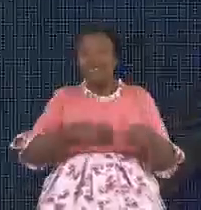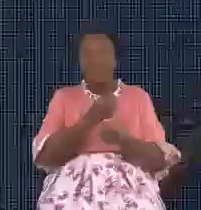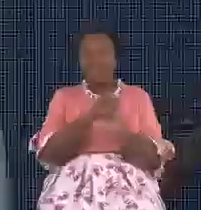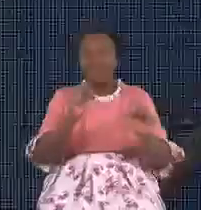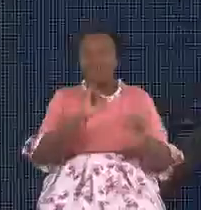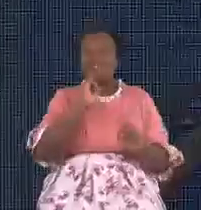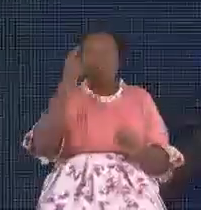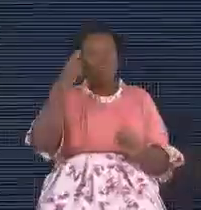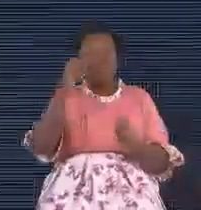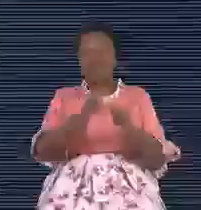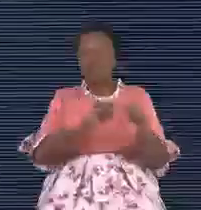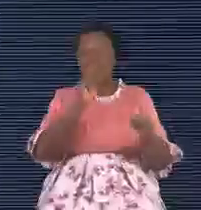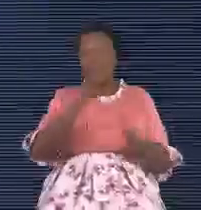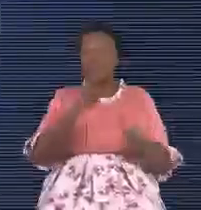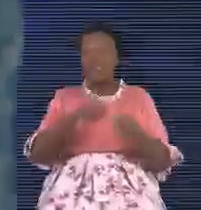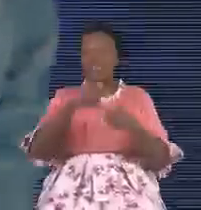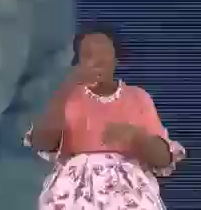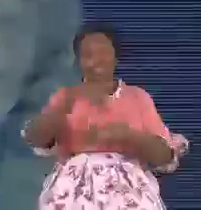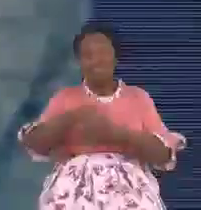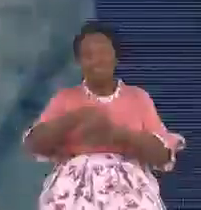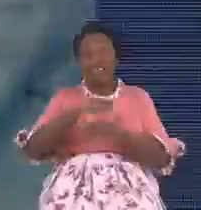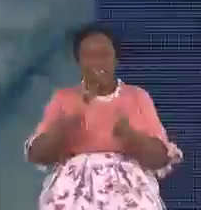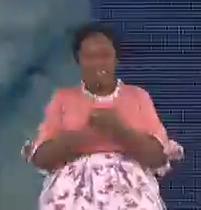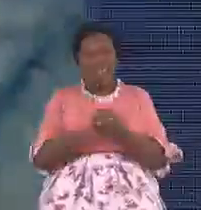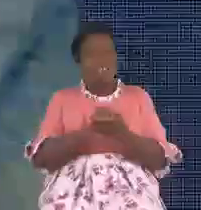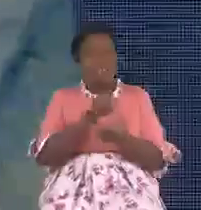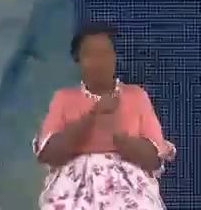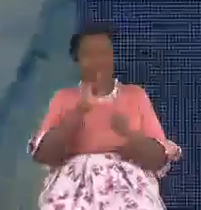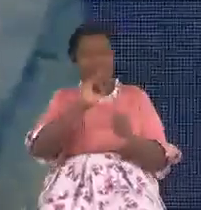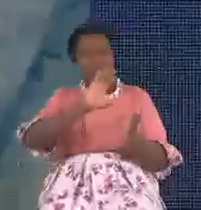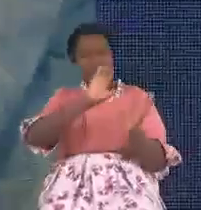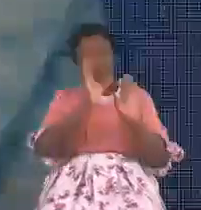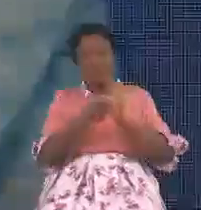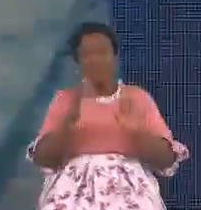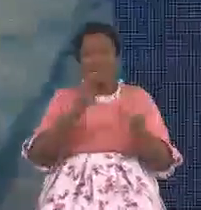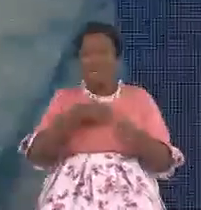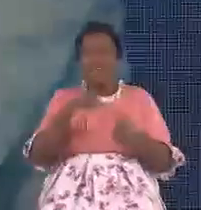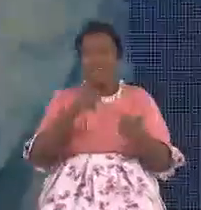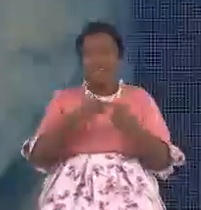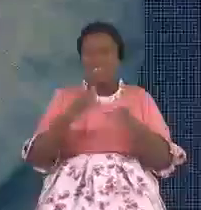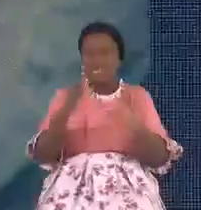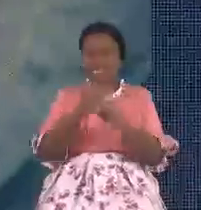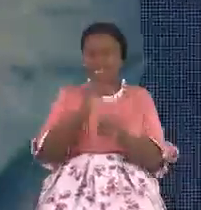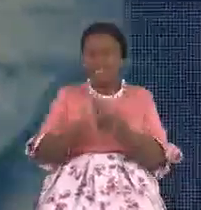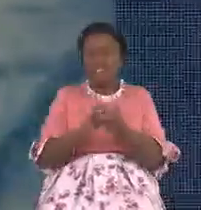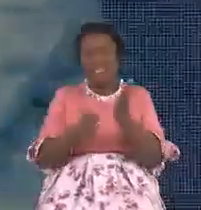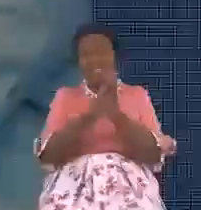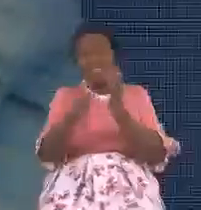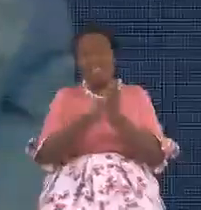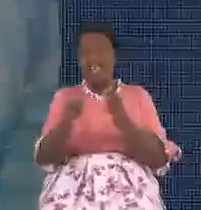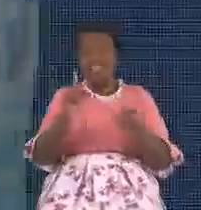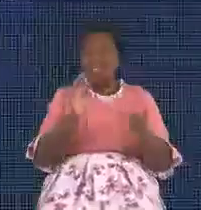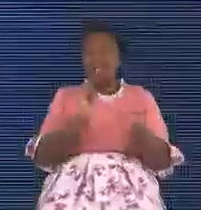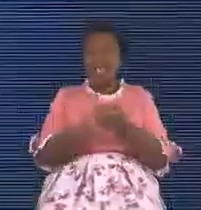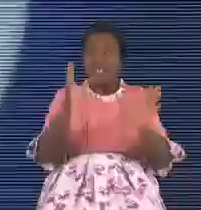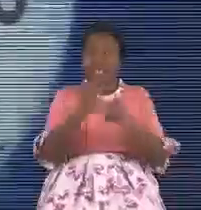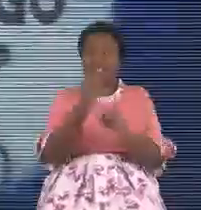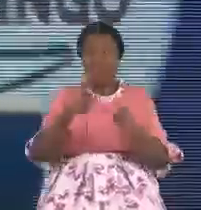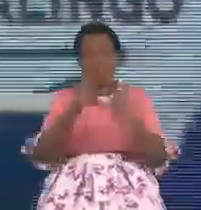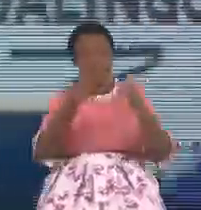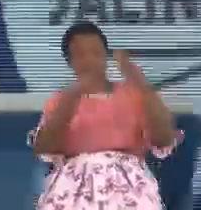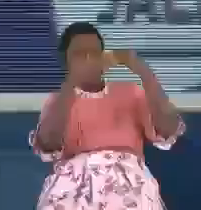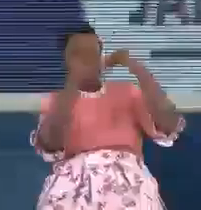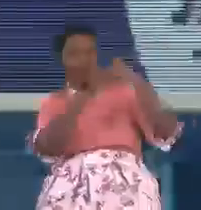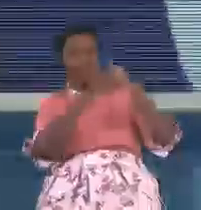everyone that salvation is conversion and it is the ticket that takes you to heaven look at luke